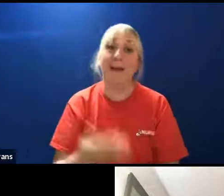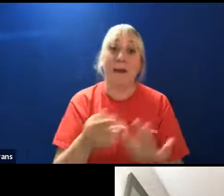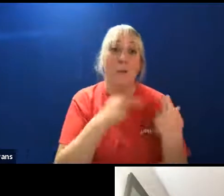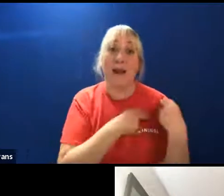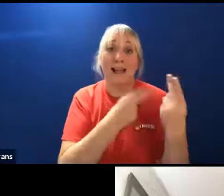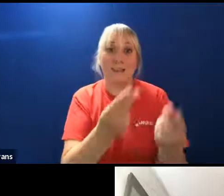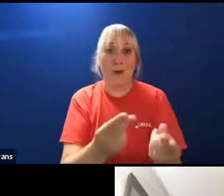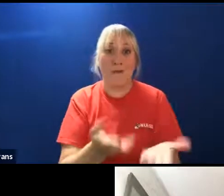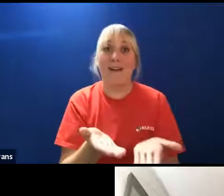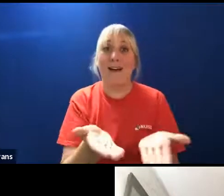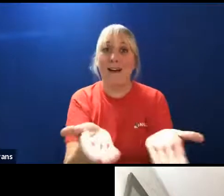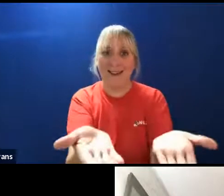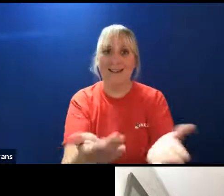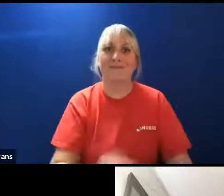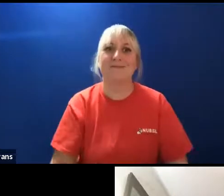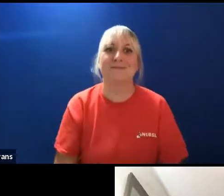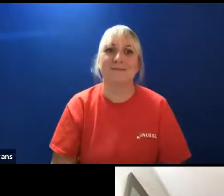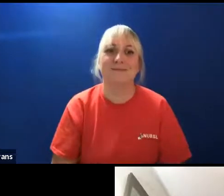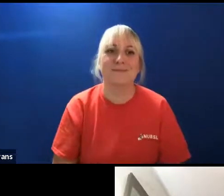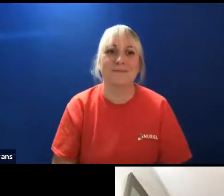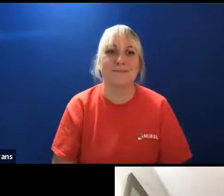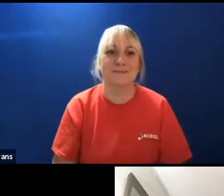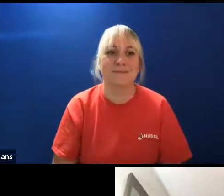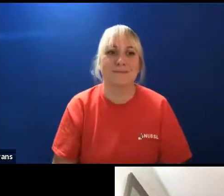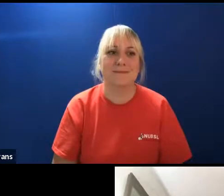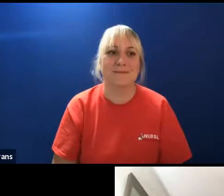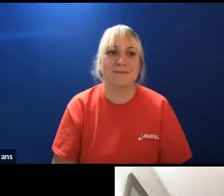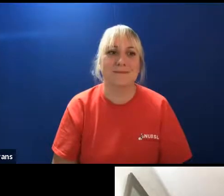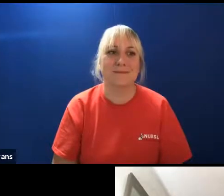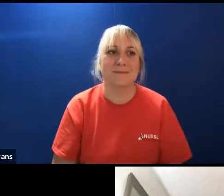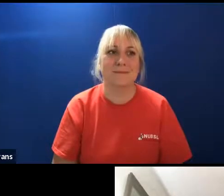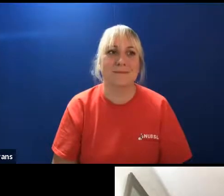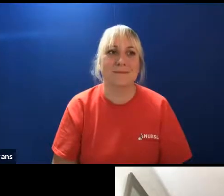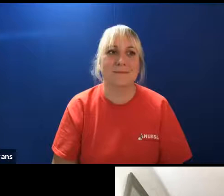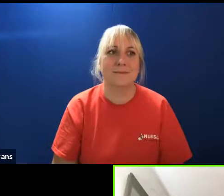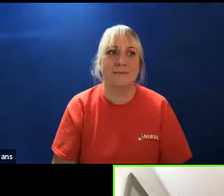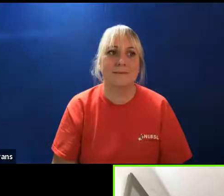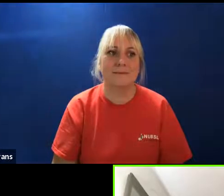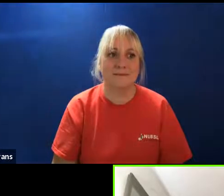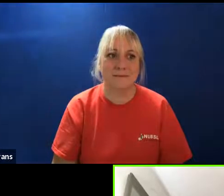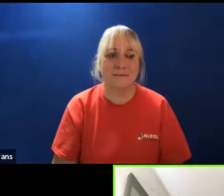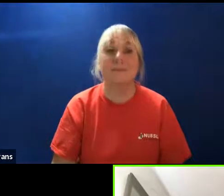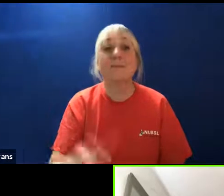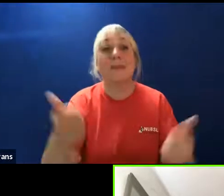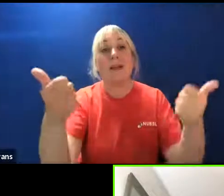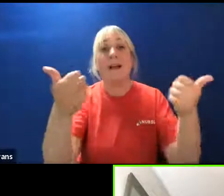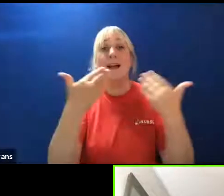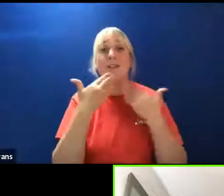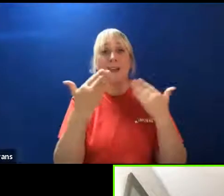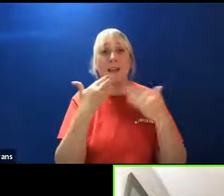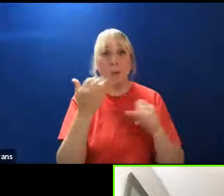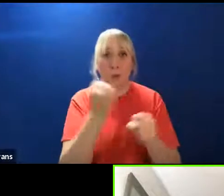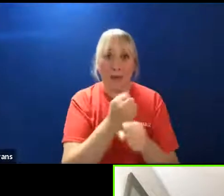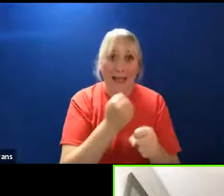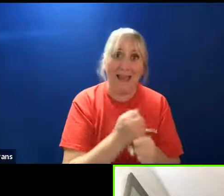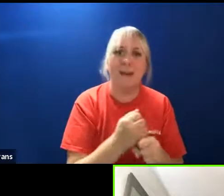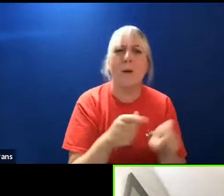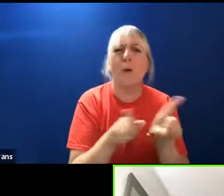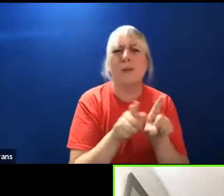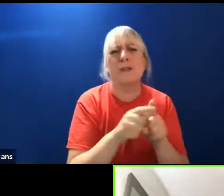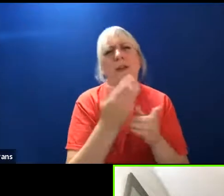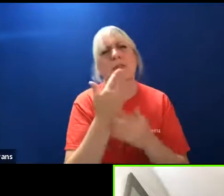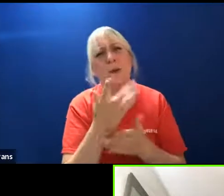is yours. You have 10 minutes. Thank you. Thank you very much, Gawain. Thank you, Lucy, Bernard,